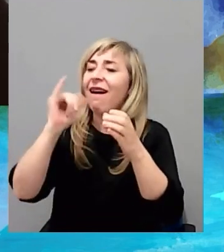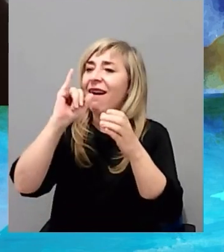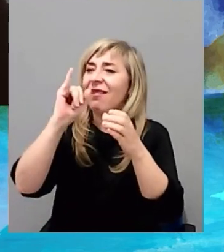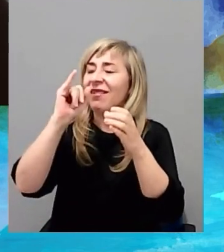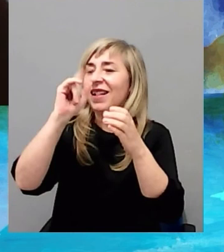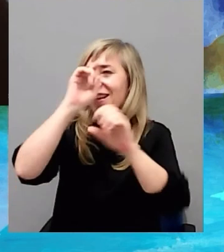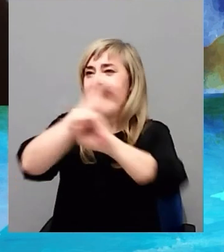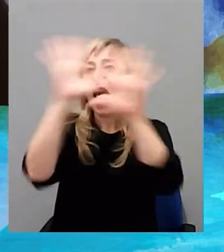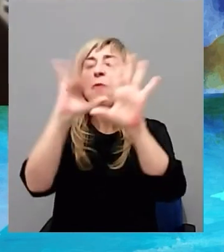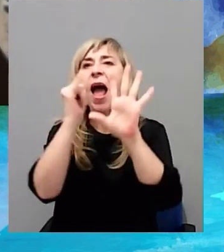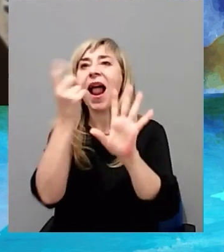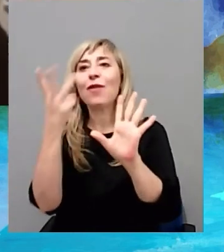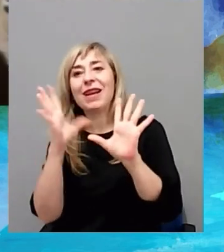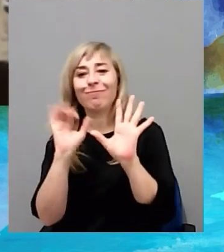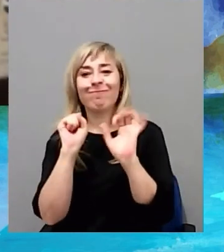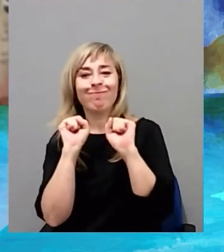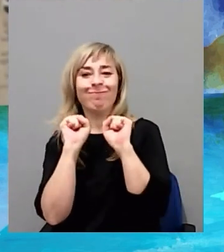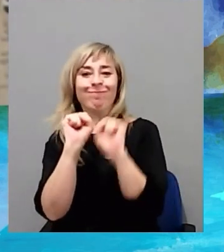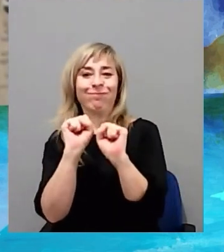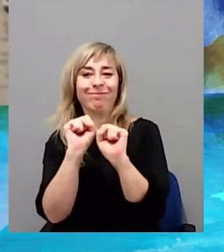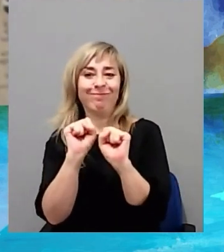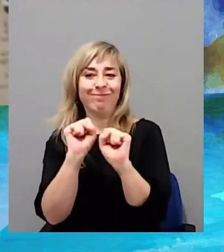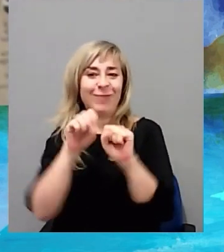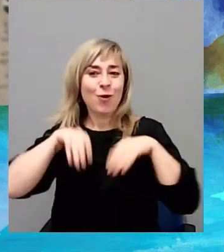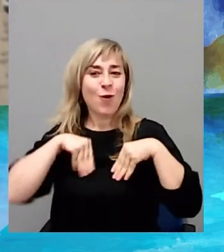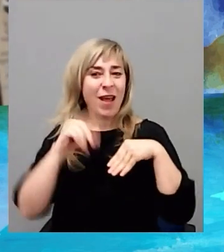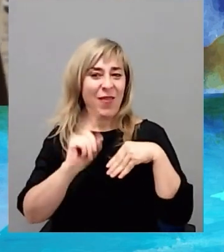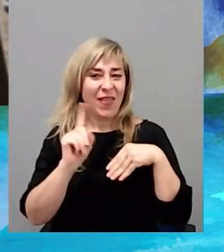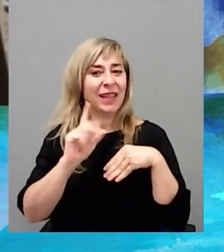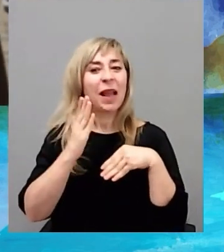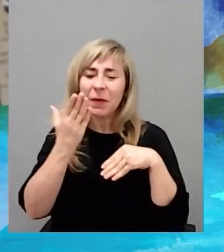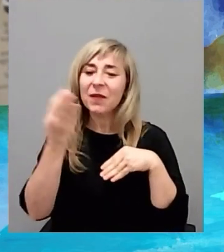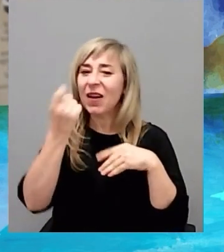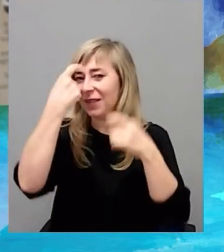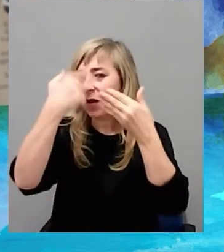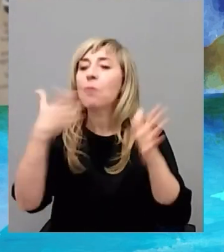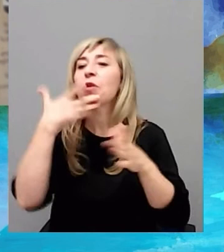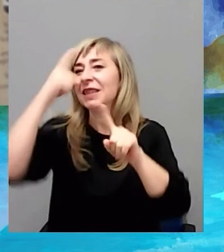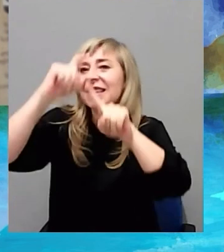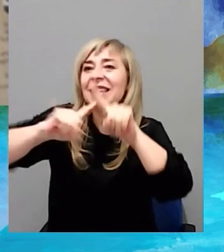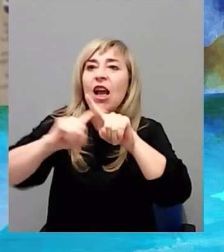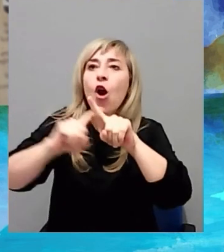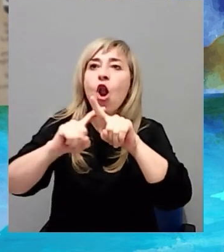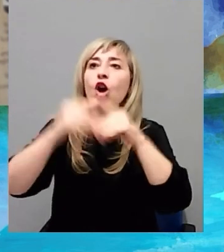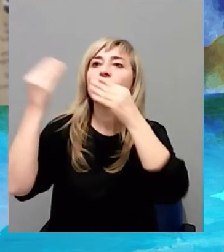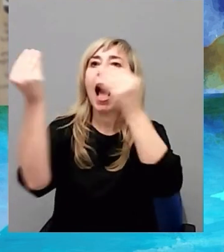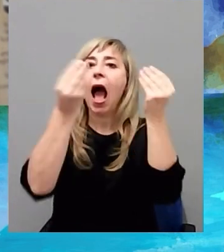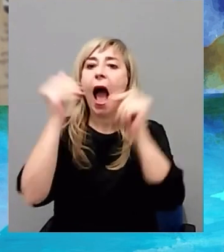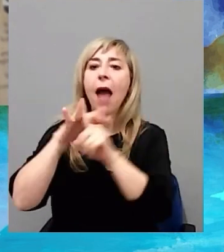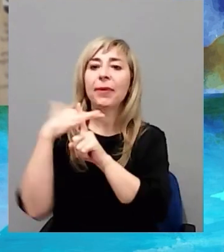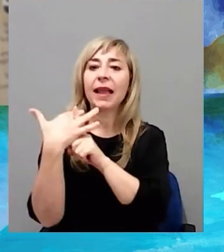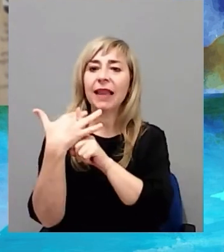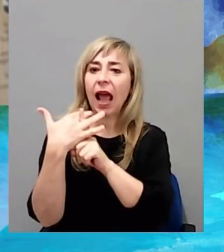There's certain reluctance there. So psychologists, environmental psychologists,